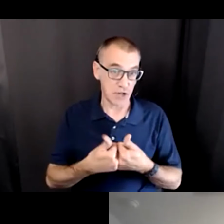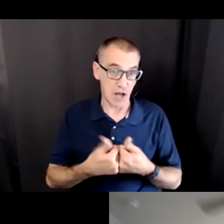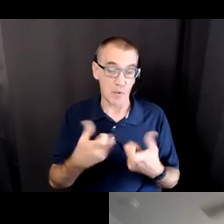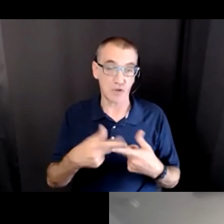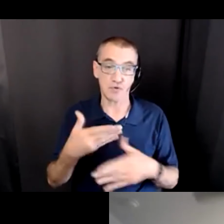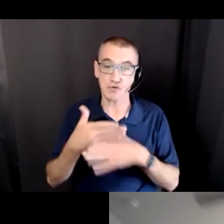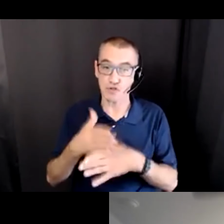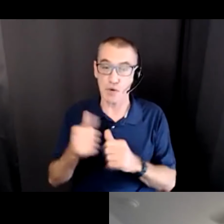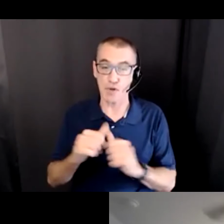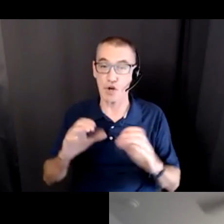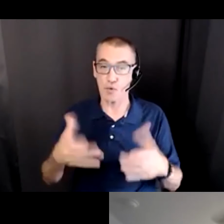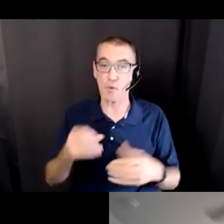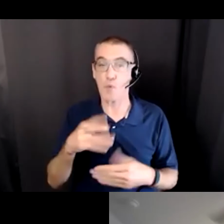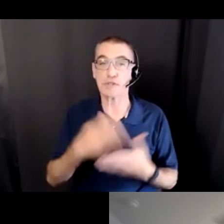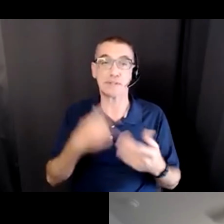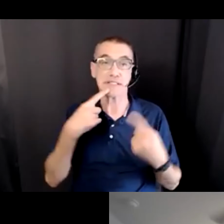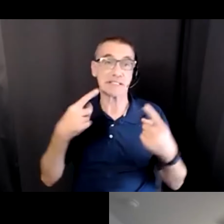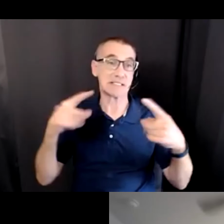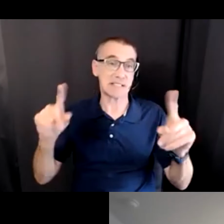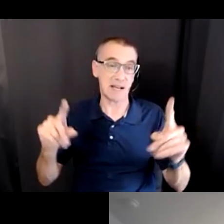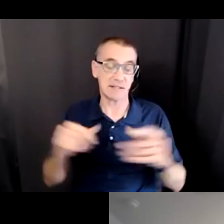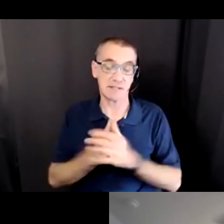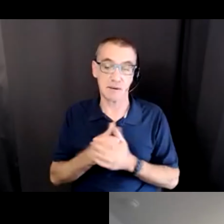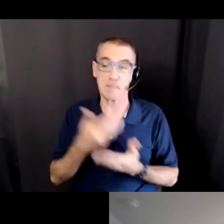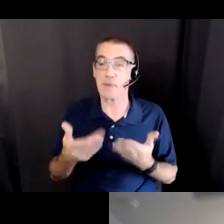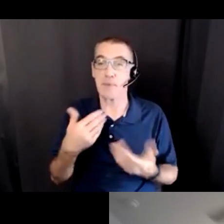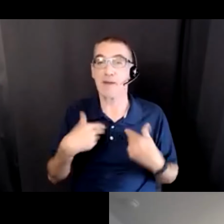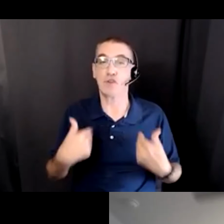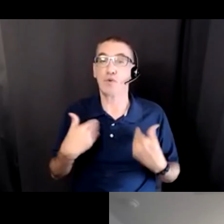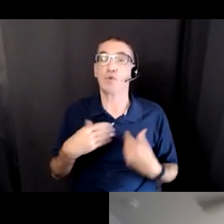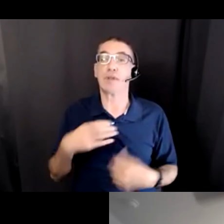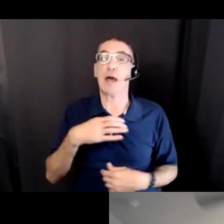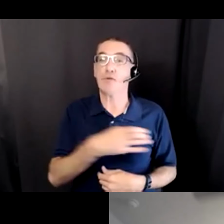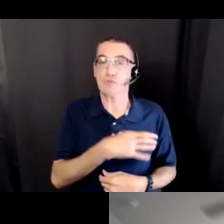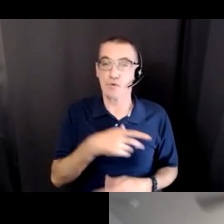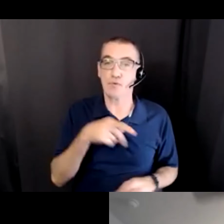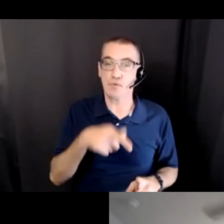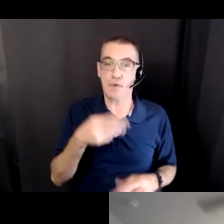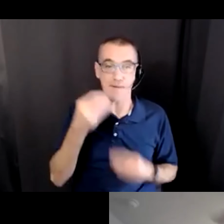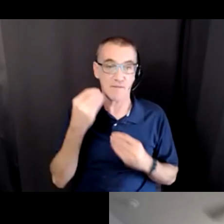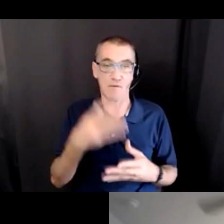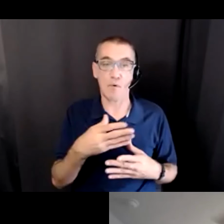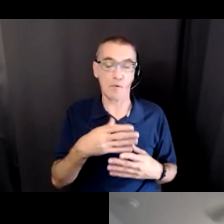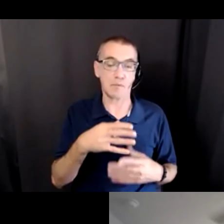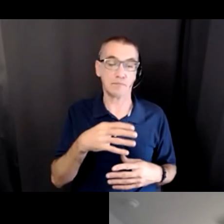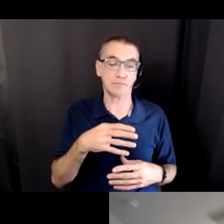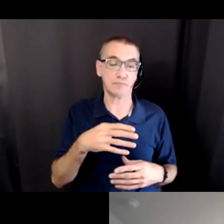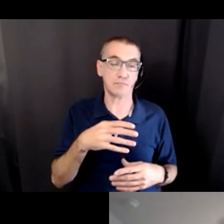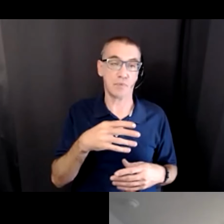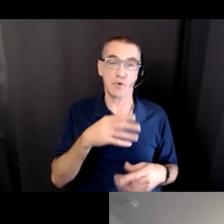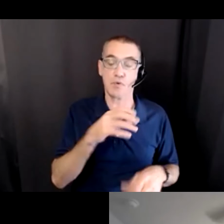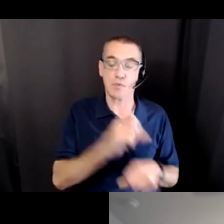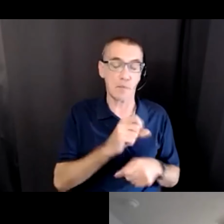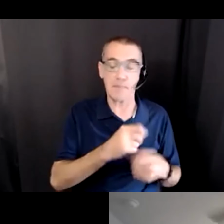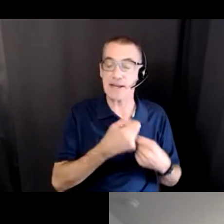share with the group, or some successes, maybe you have a youth council that's informed your work or made a change or